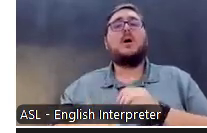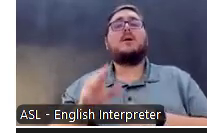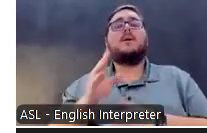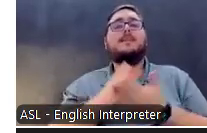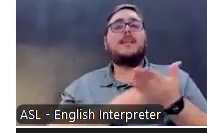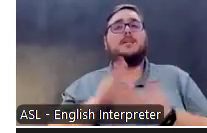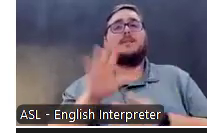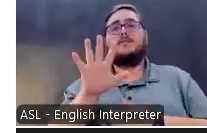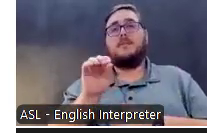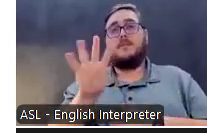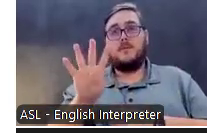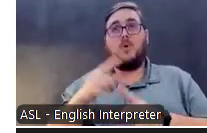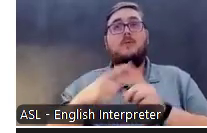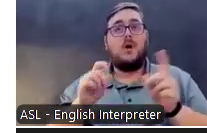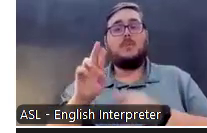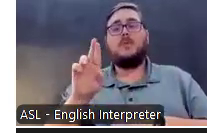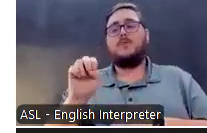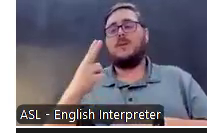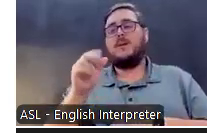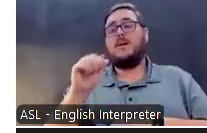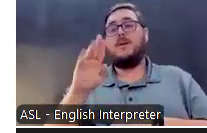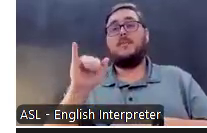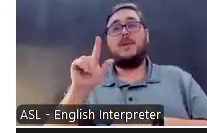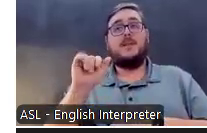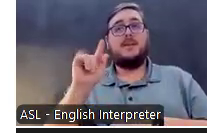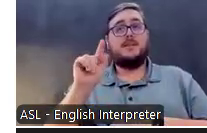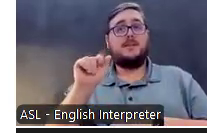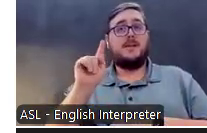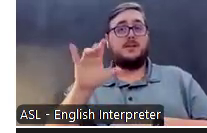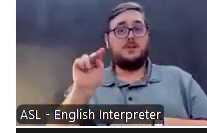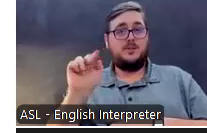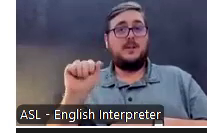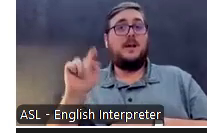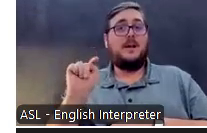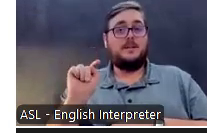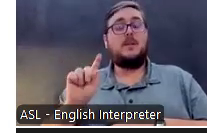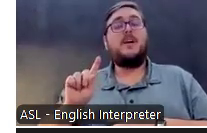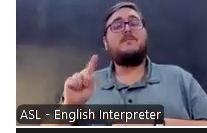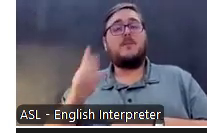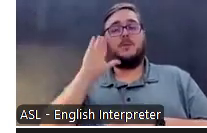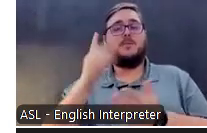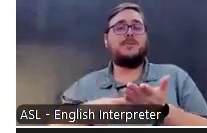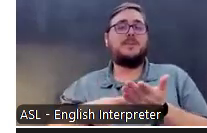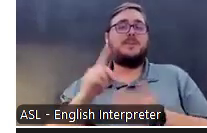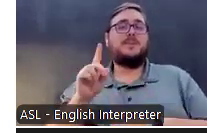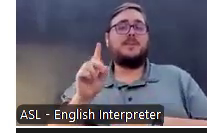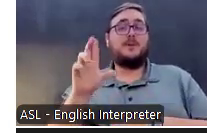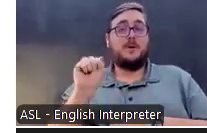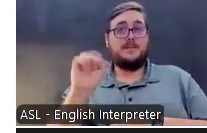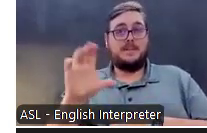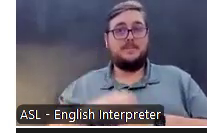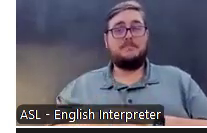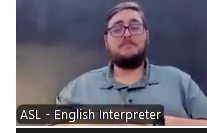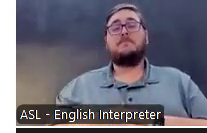Act. But first, we're going to start by talking about Disability Rights South Carolina. Next slide.